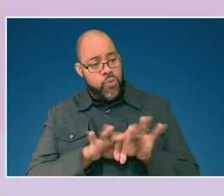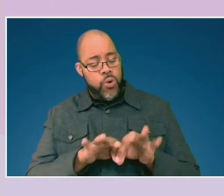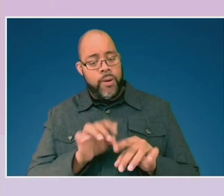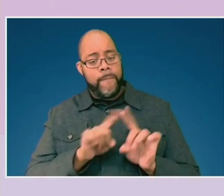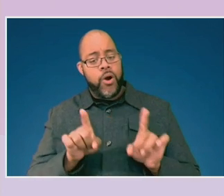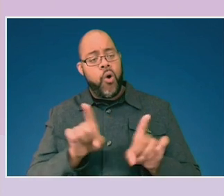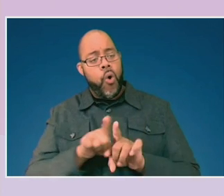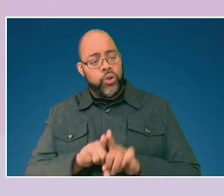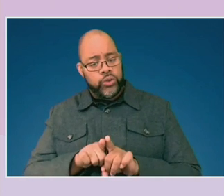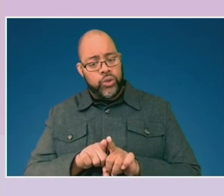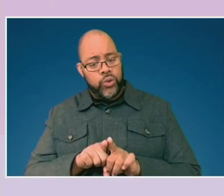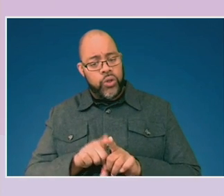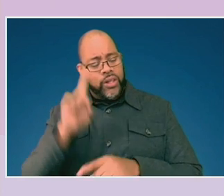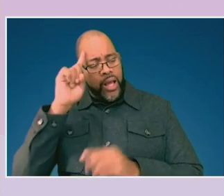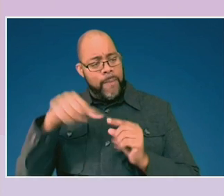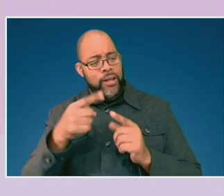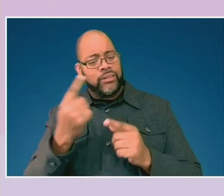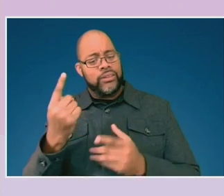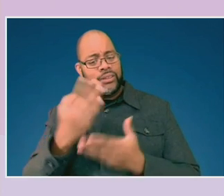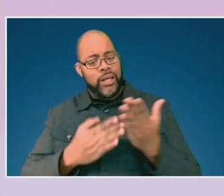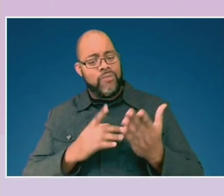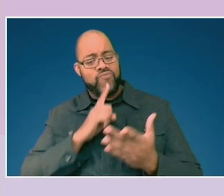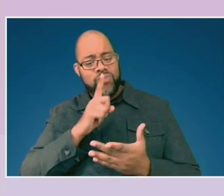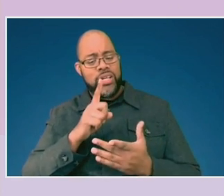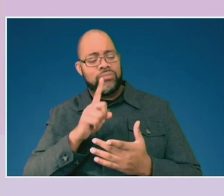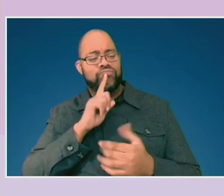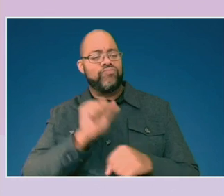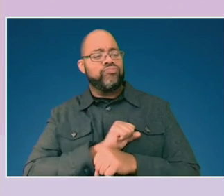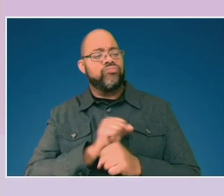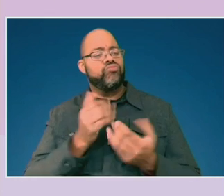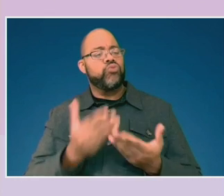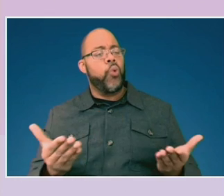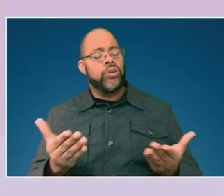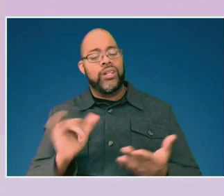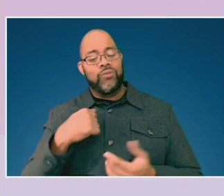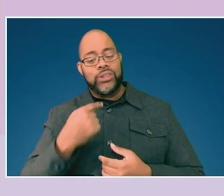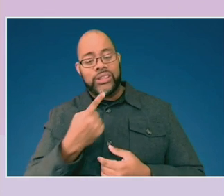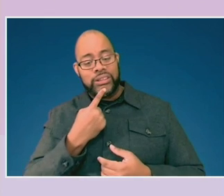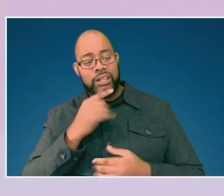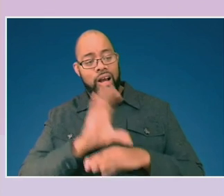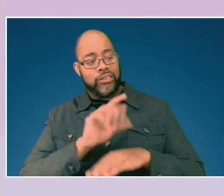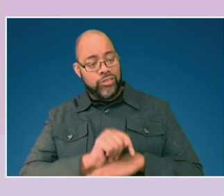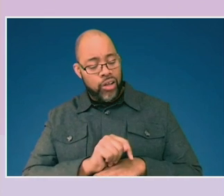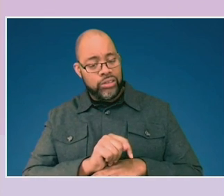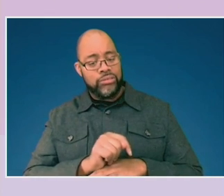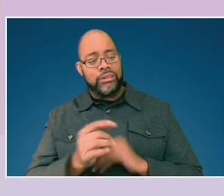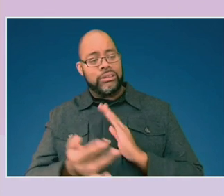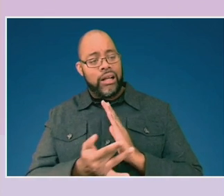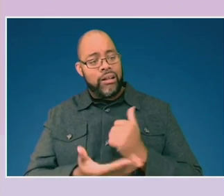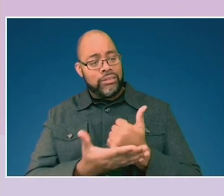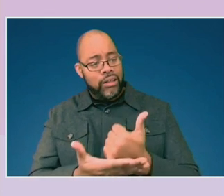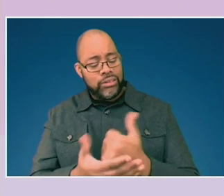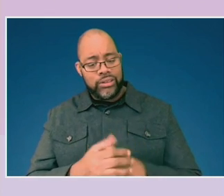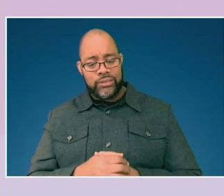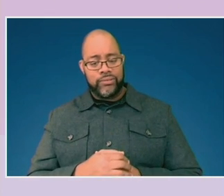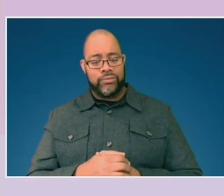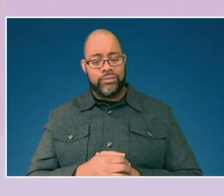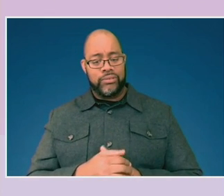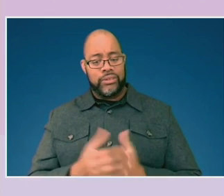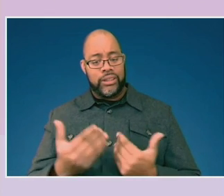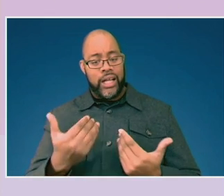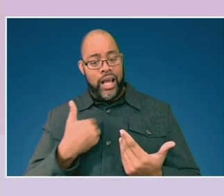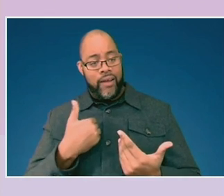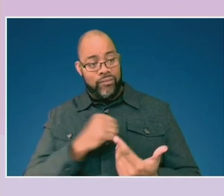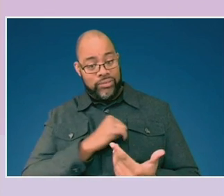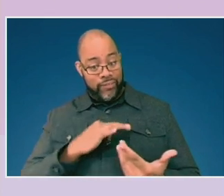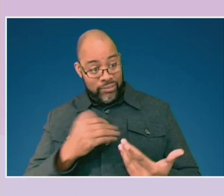also thinking about some of your very practical resources. Like if we're saying consultation and technical assistance, is there going to be staff time to